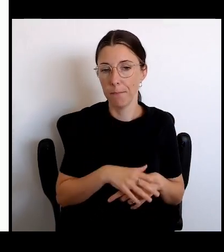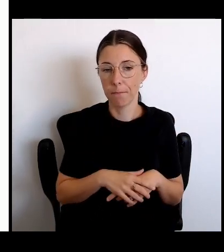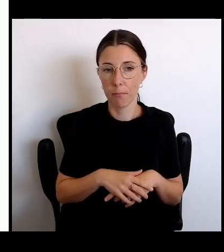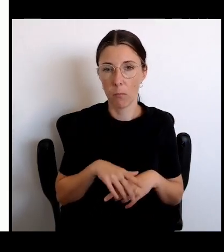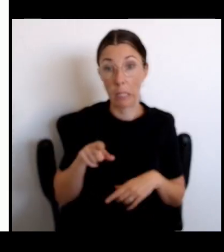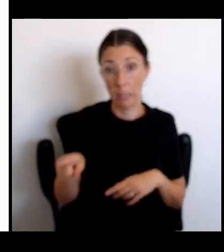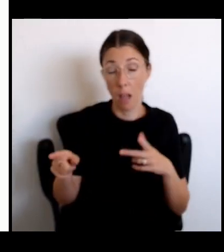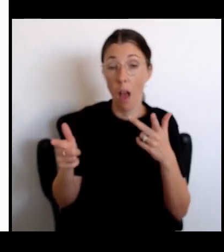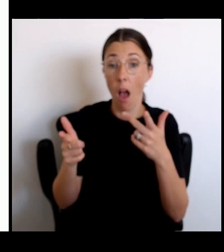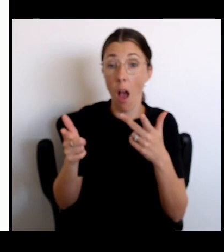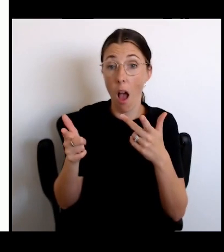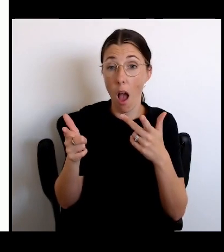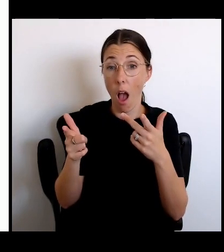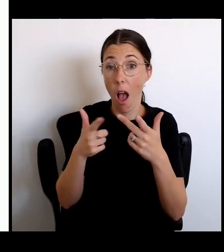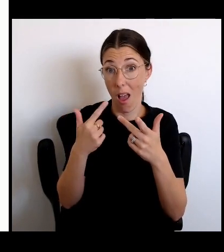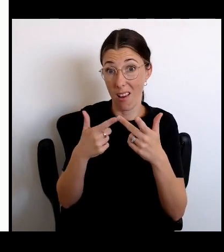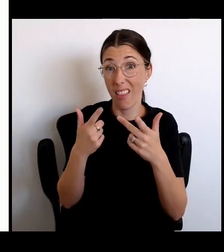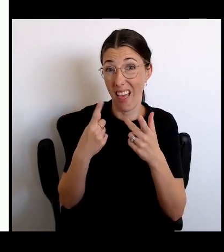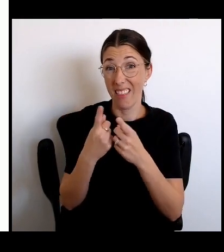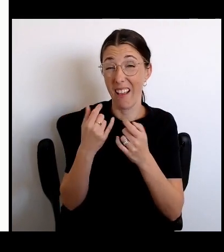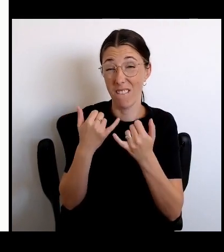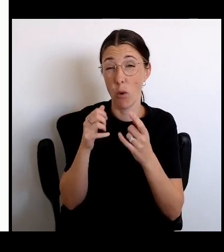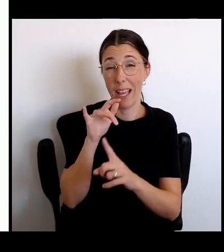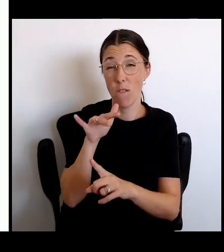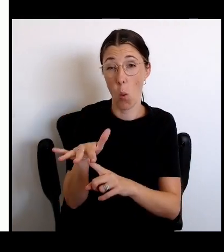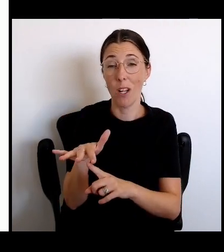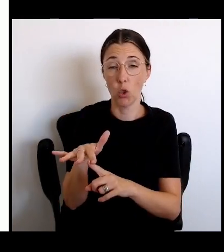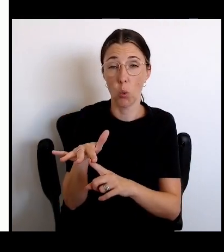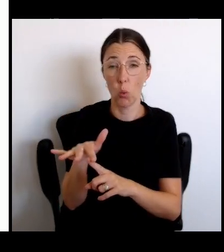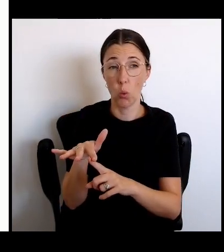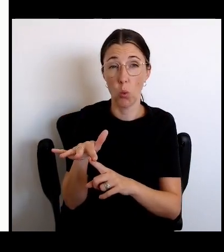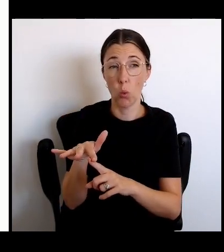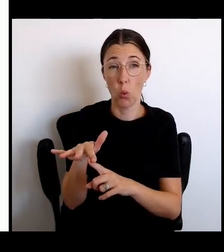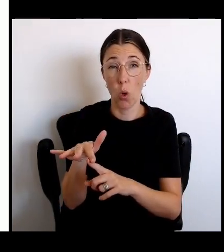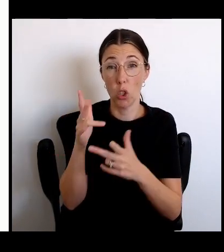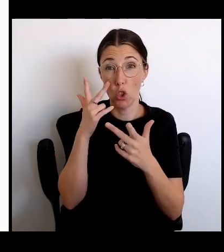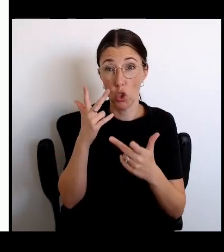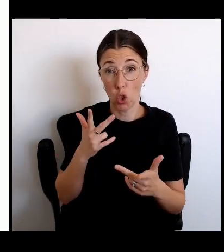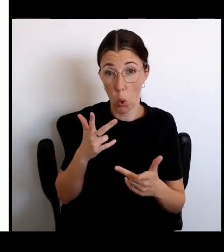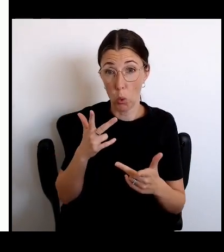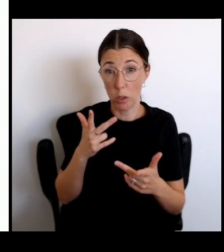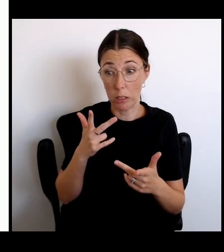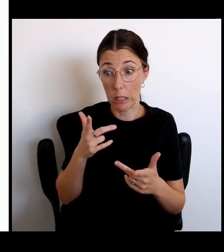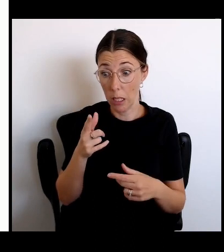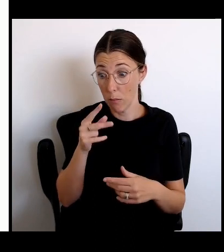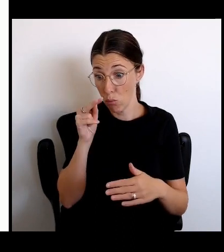element that's really influential and predictive of whether a teenager is going on to become a regular